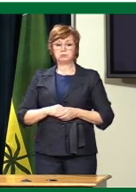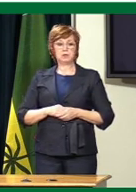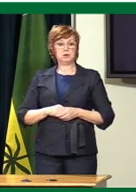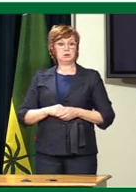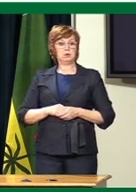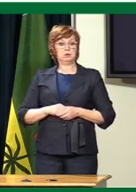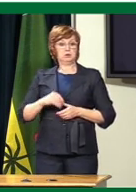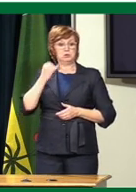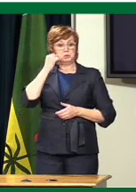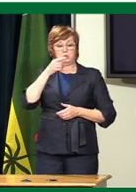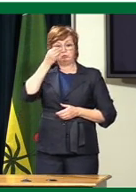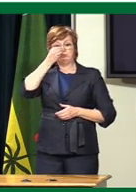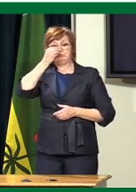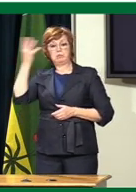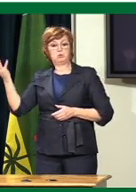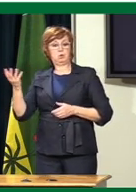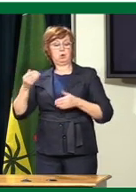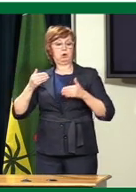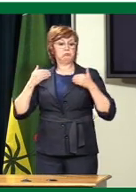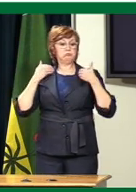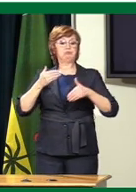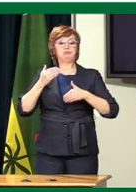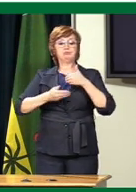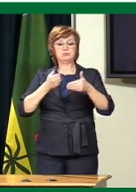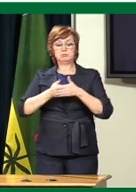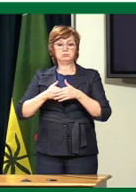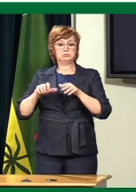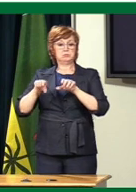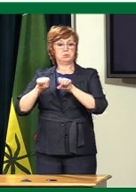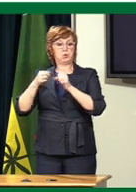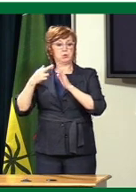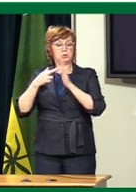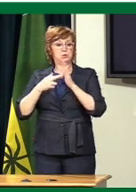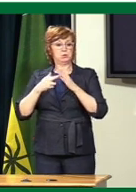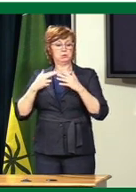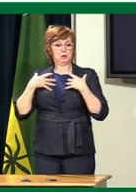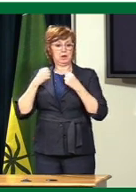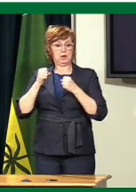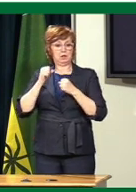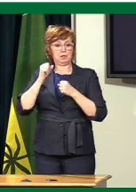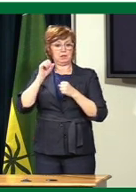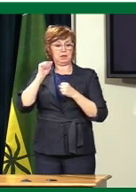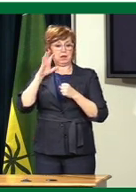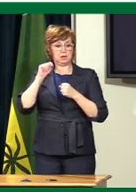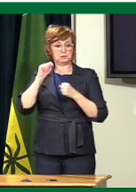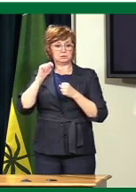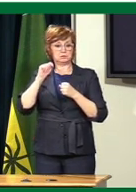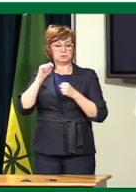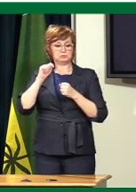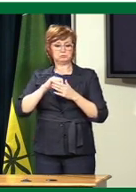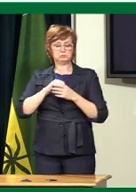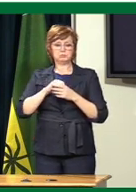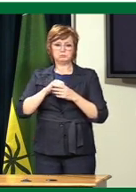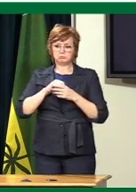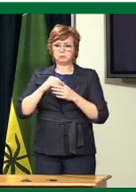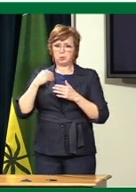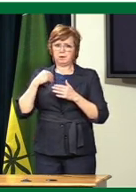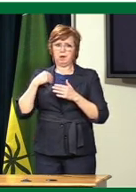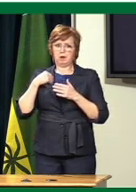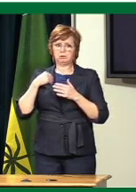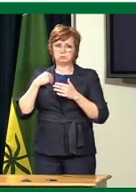there's a violation of components of Public Health Act or multiple components of the Public Health Act, there are remedies with